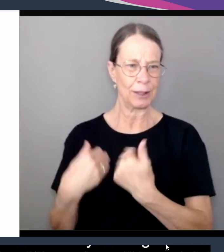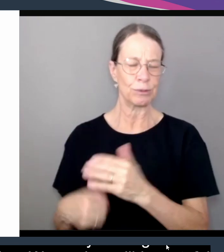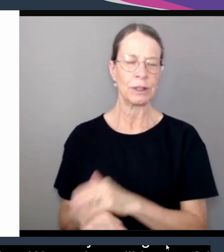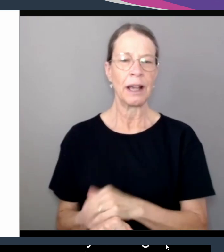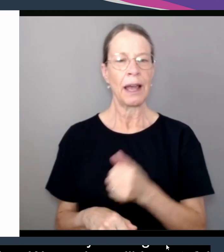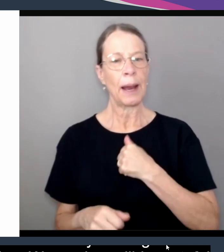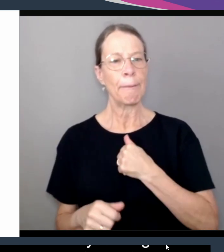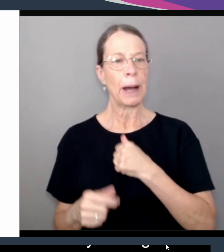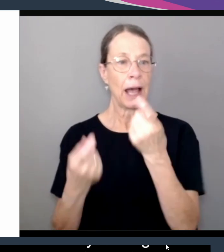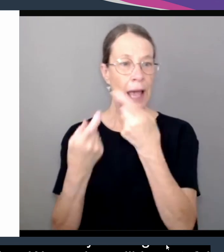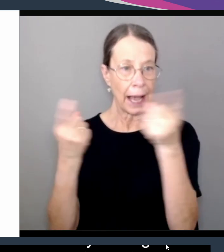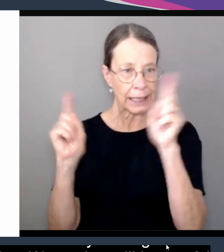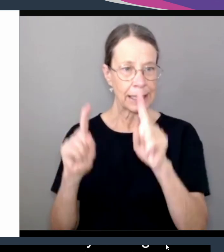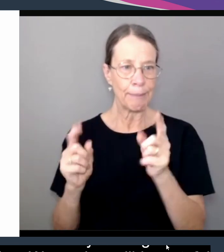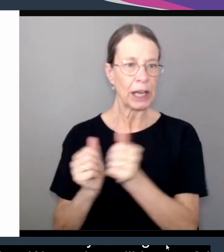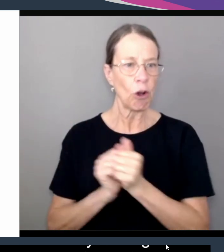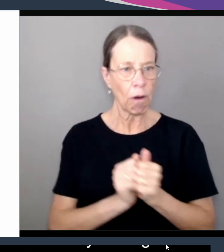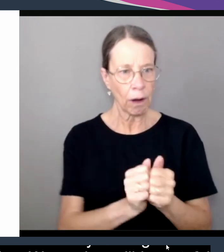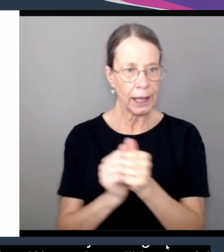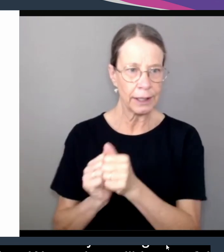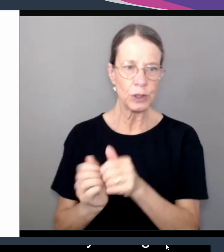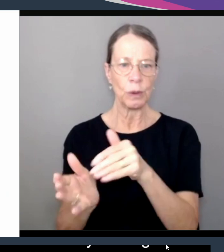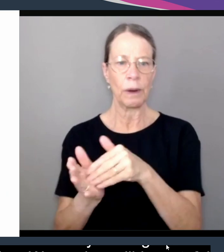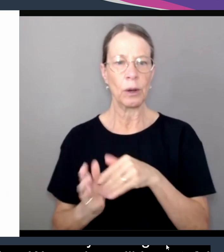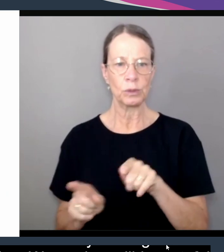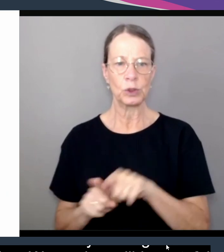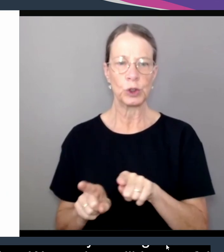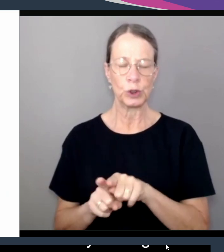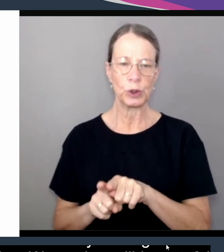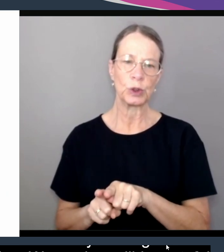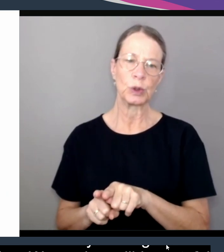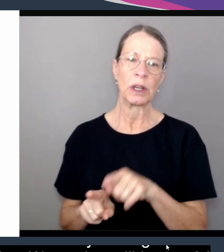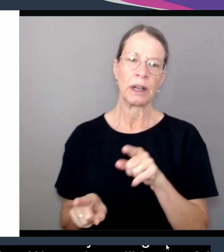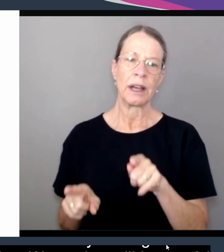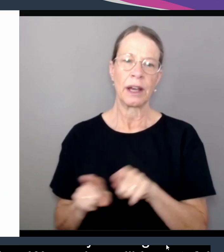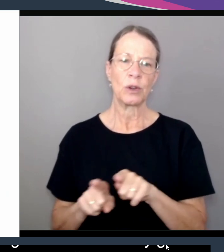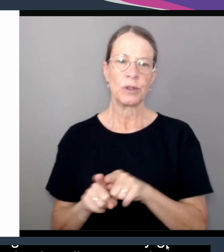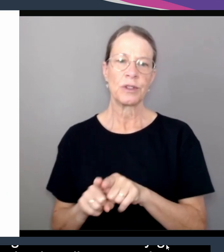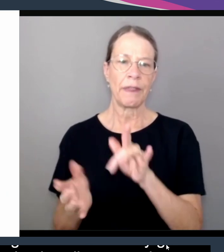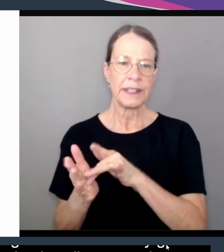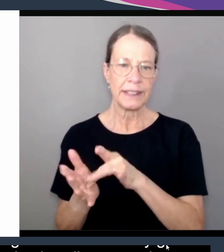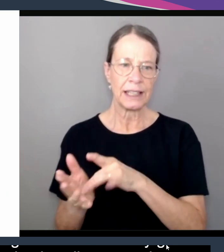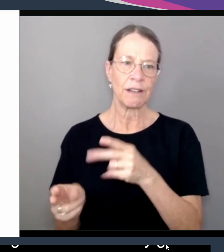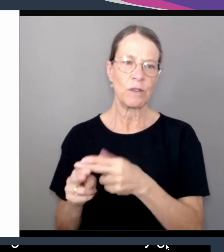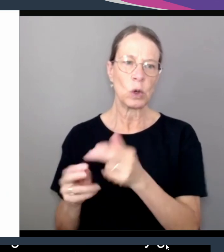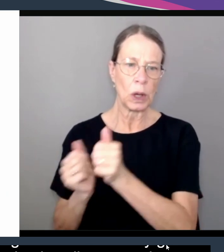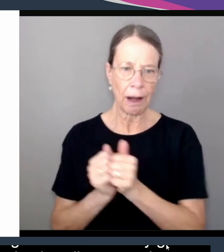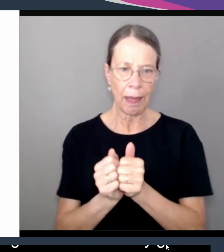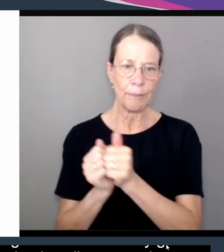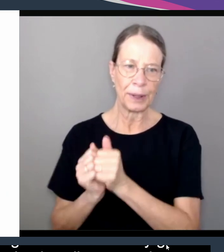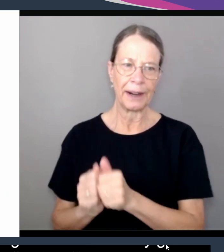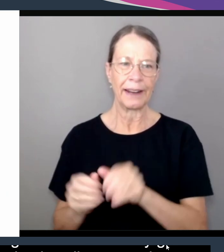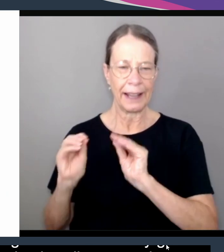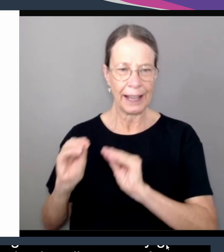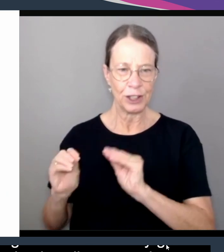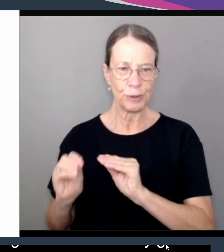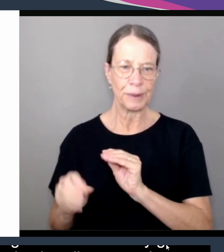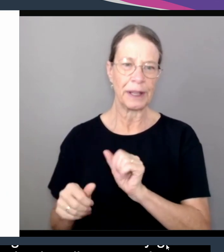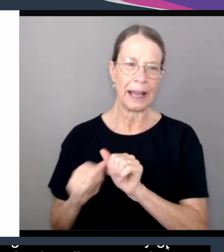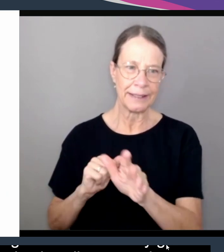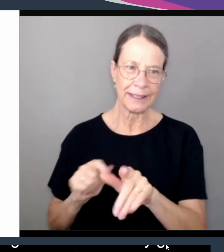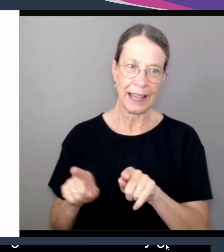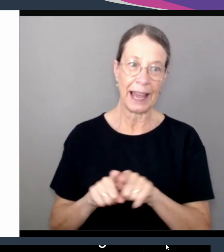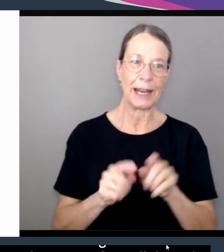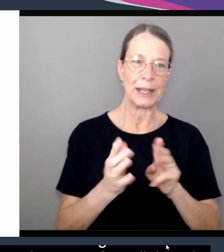Griffith University Center for Collaborative Educational Excellence for their support, and especially to Mary and the team at the NDRP